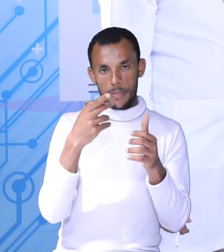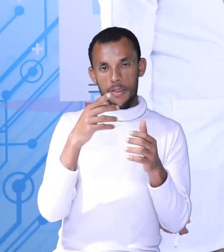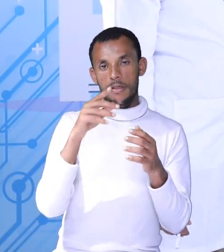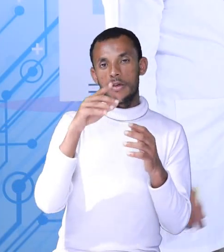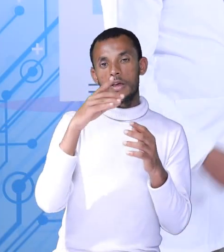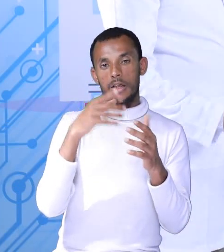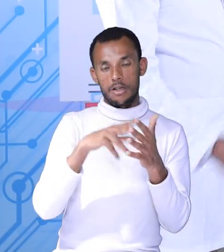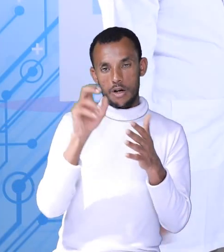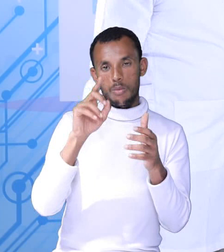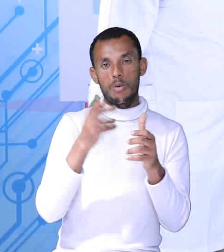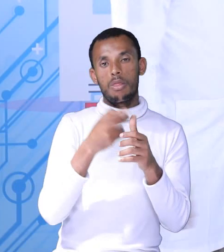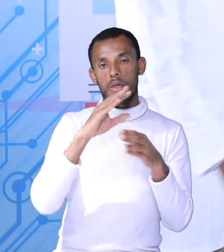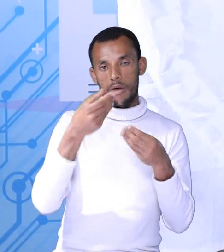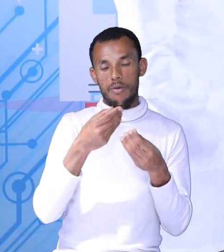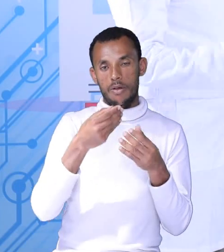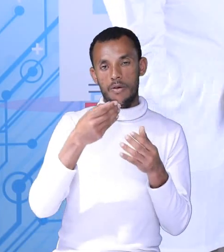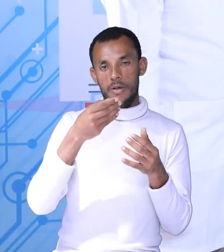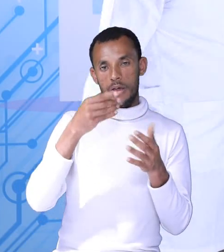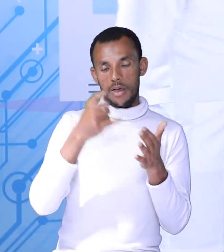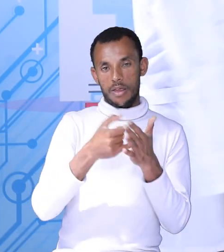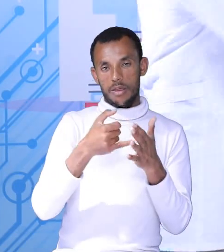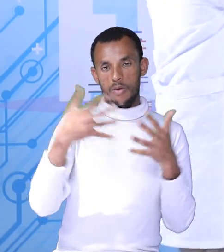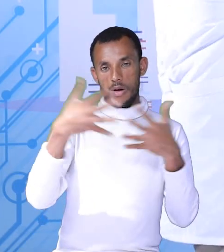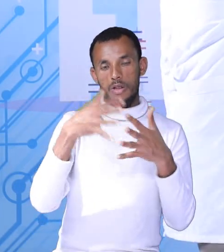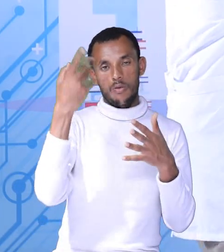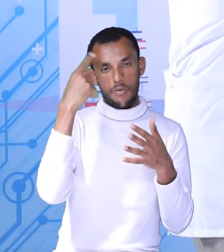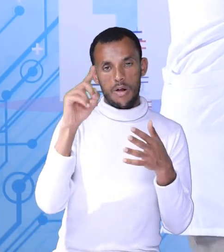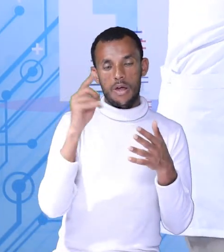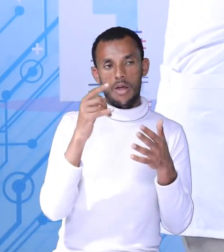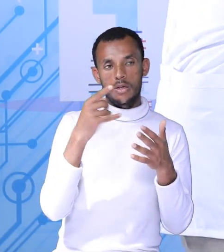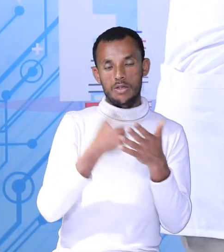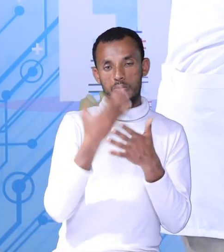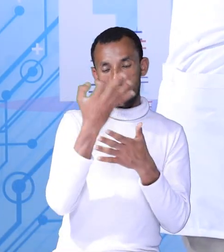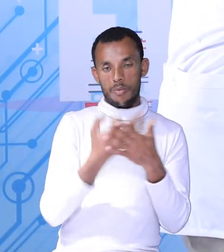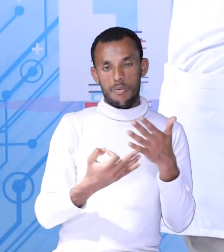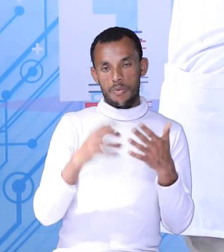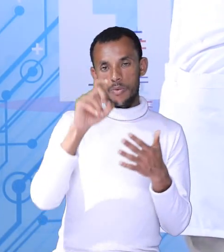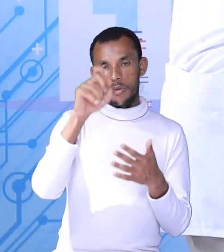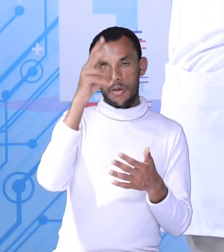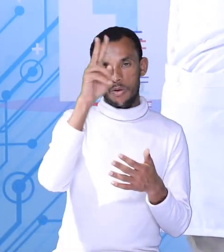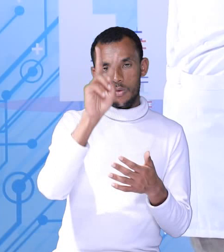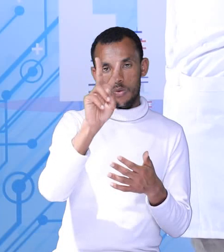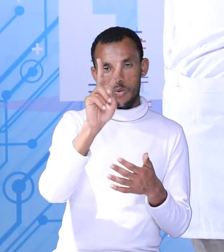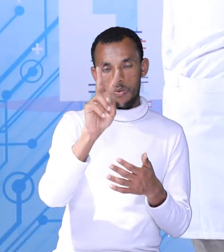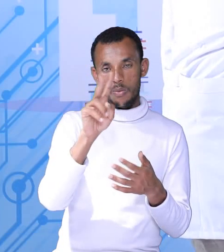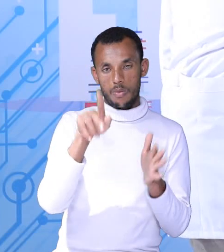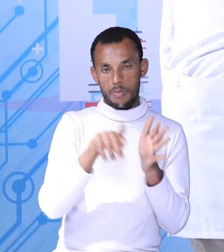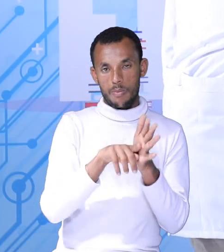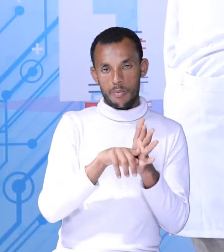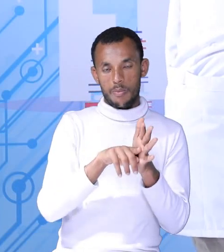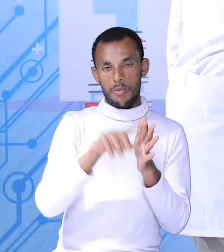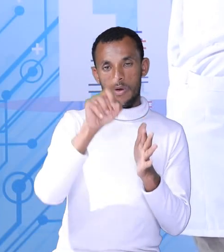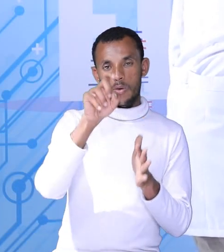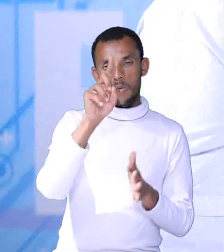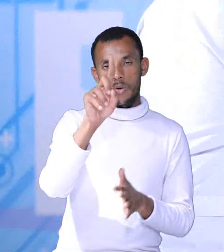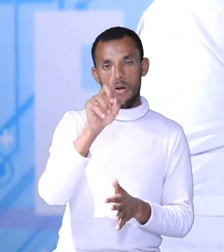given, so the vector, when the vector written in a coordinate form, it will have this form, x2 minus